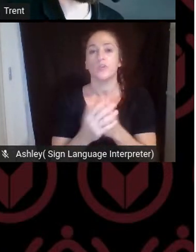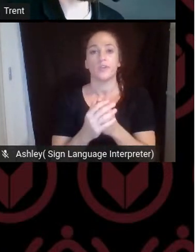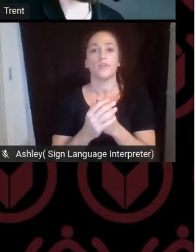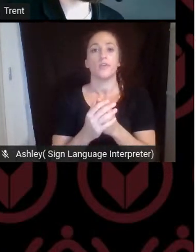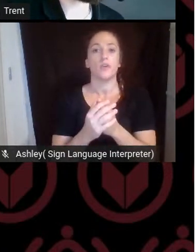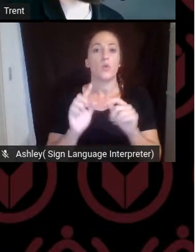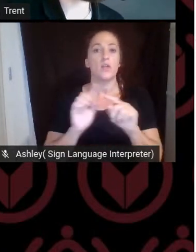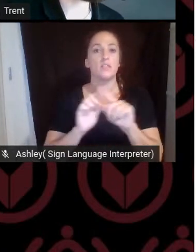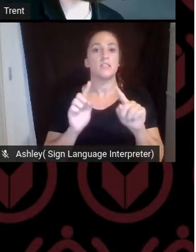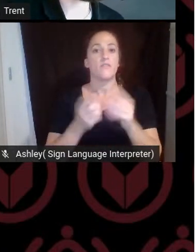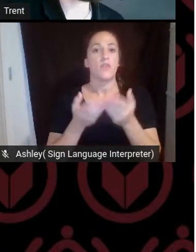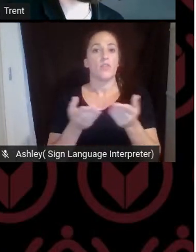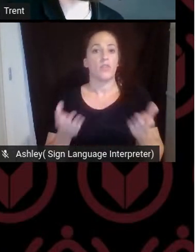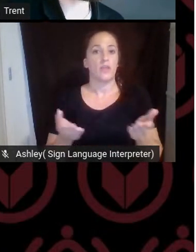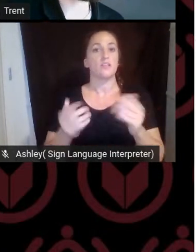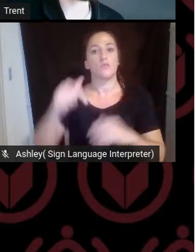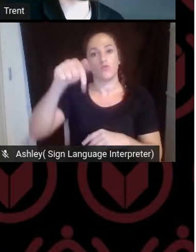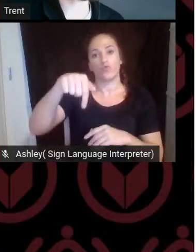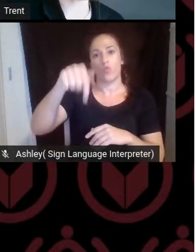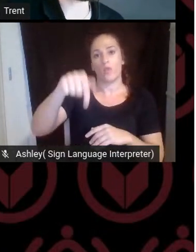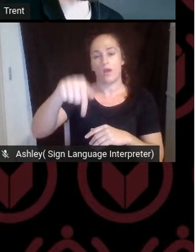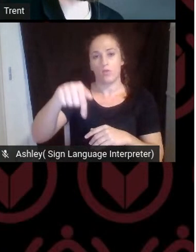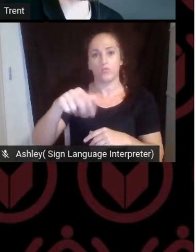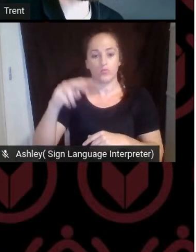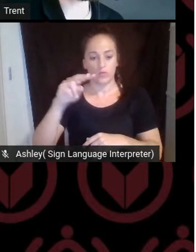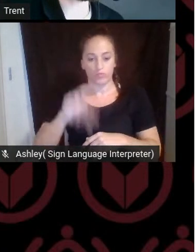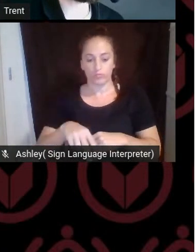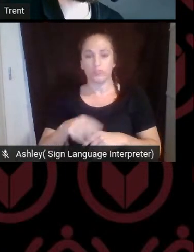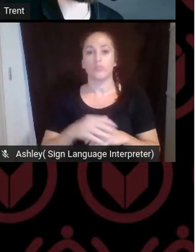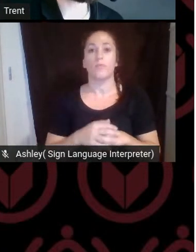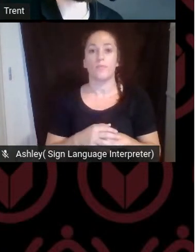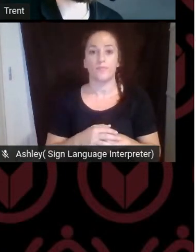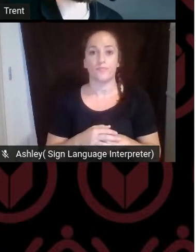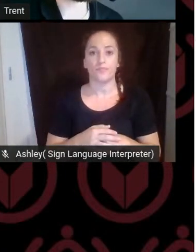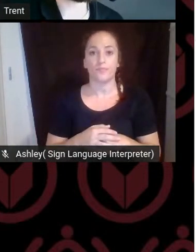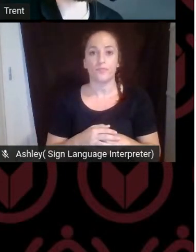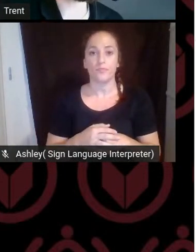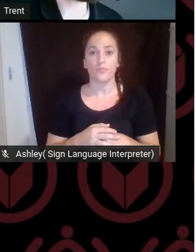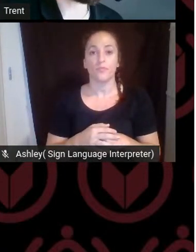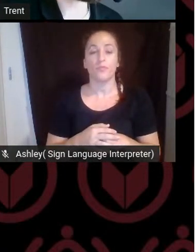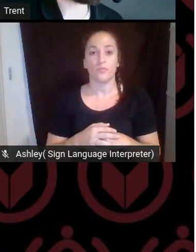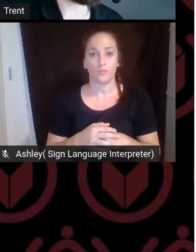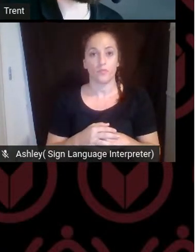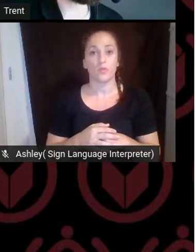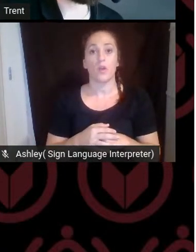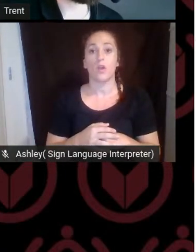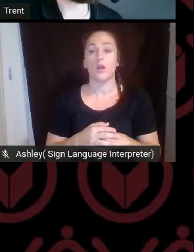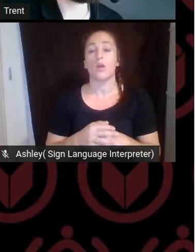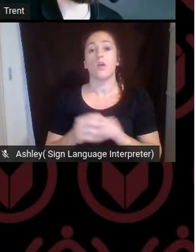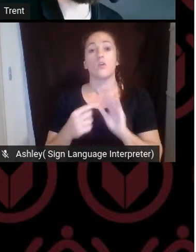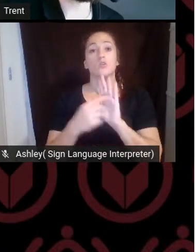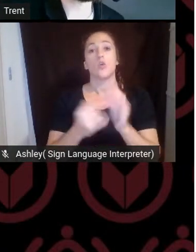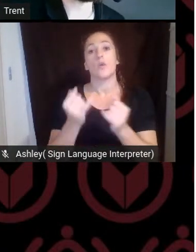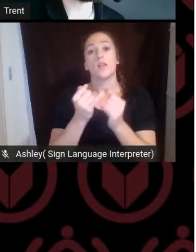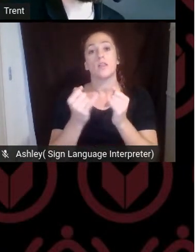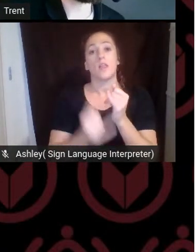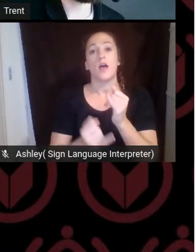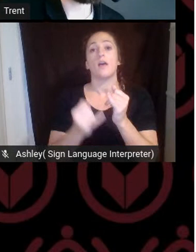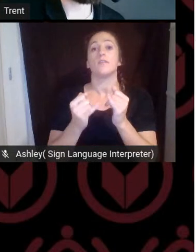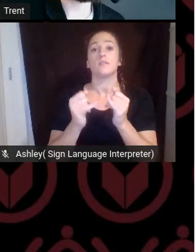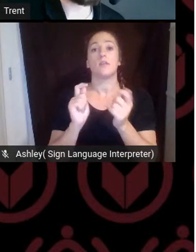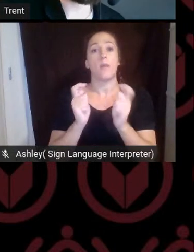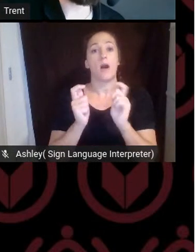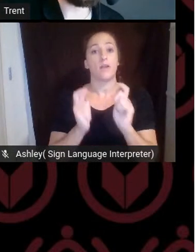things. So and you can also organize here instead of showing last modified by you. If you wanted to